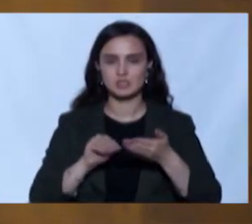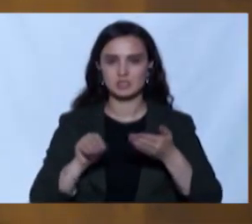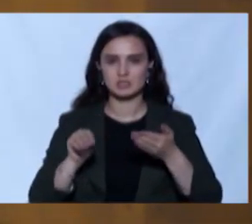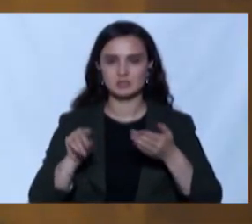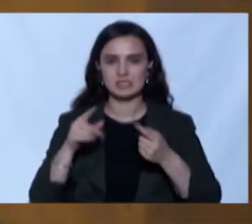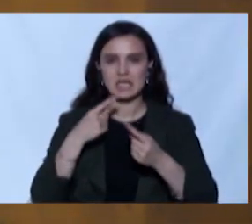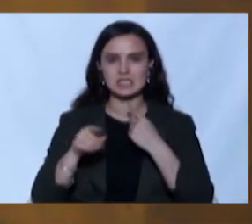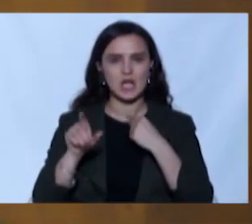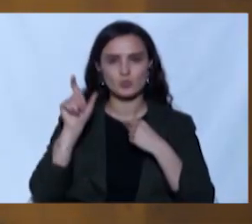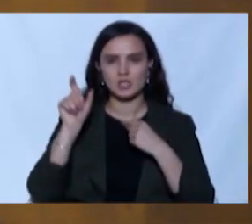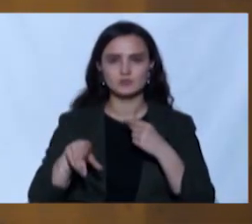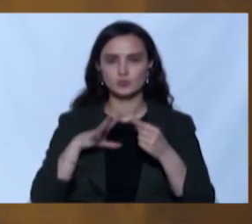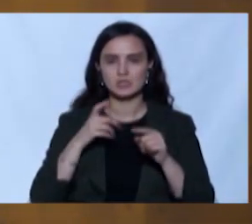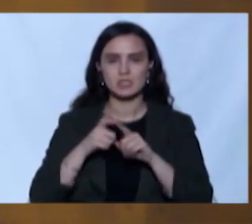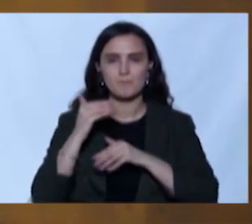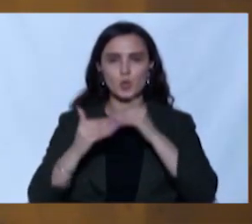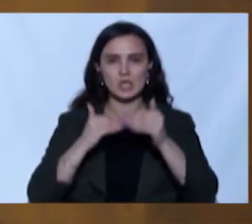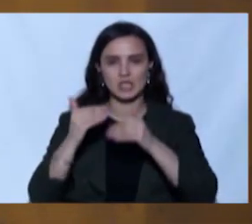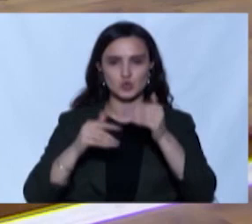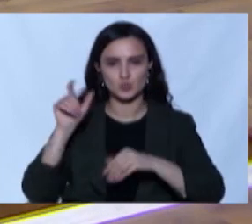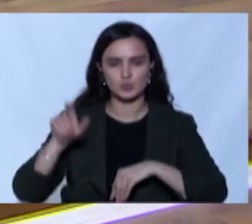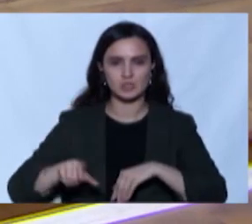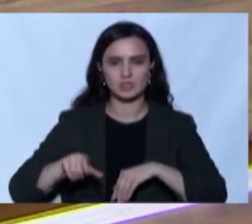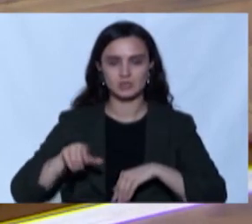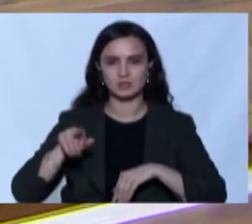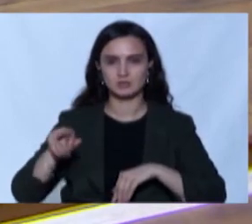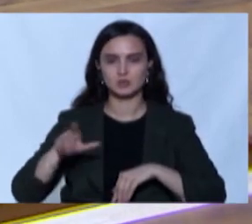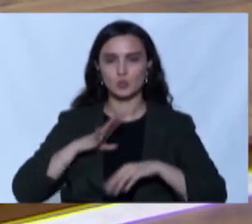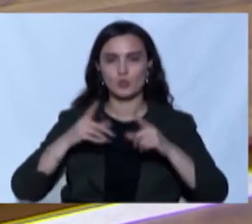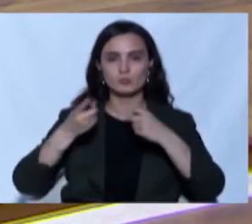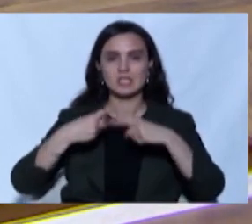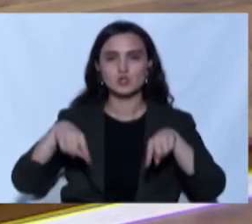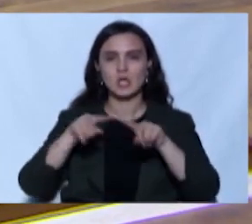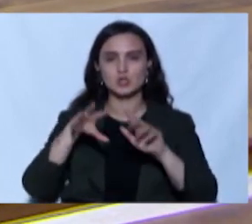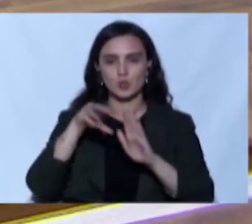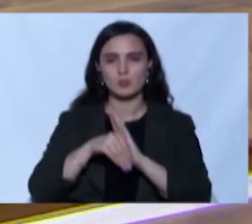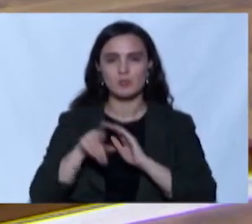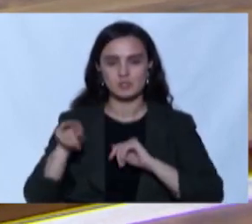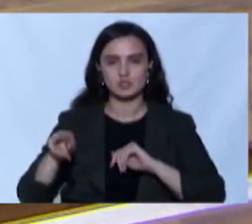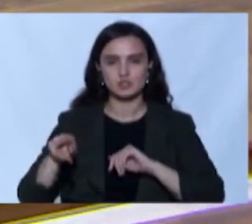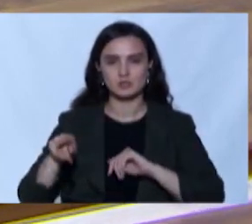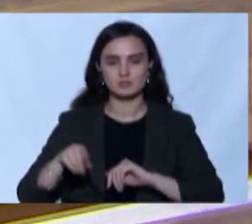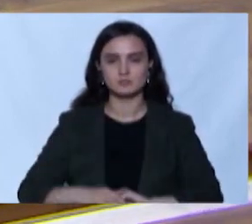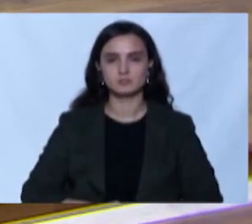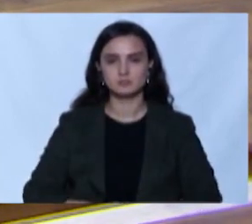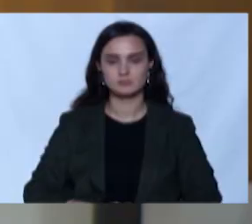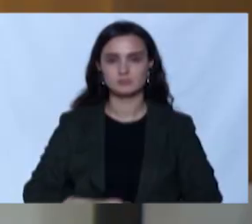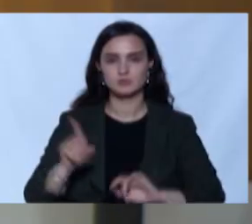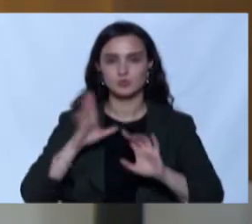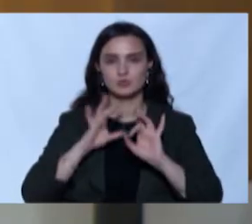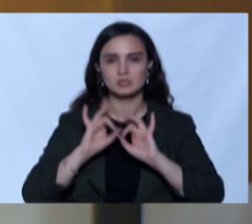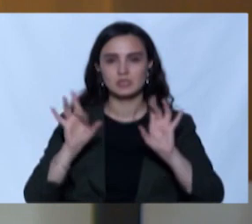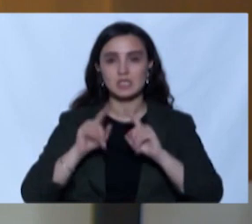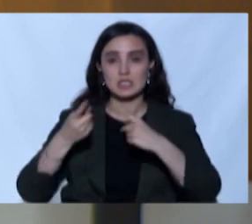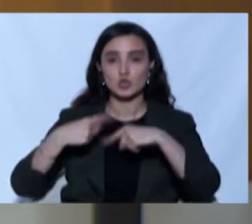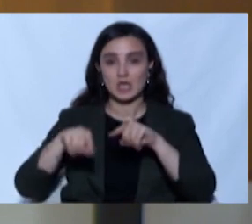poets were progressive. They were critiquing society. They were describing